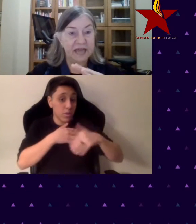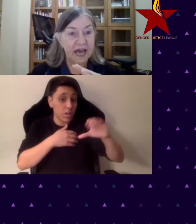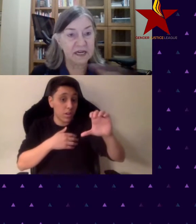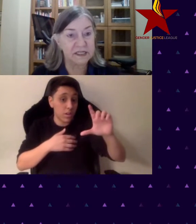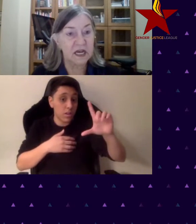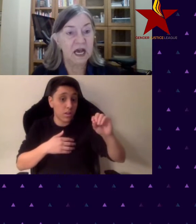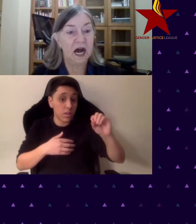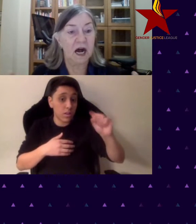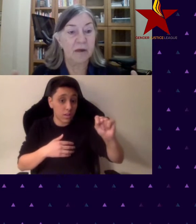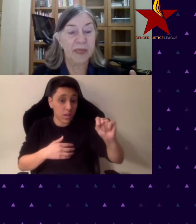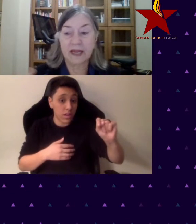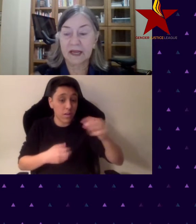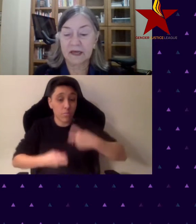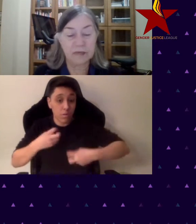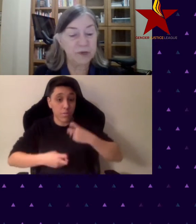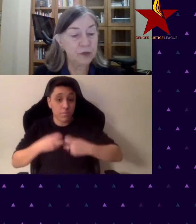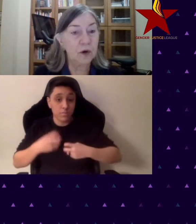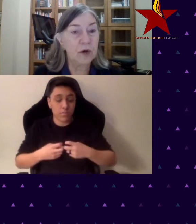an intense